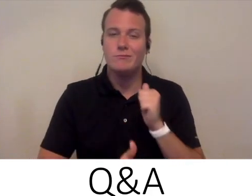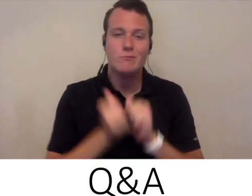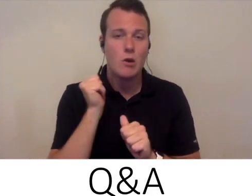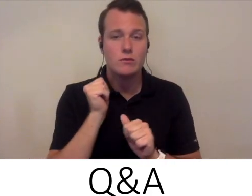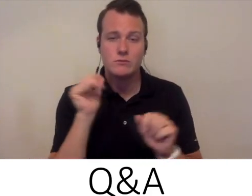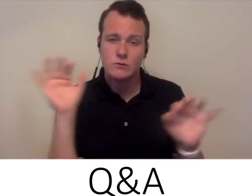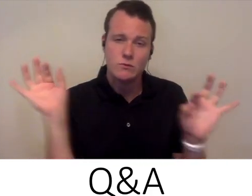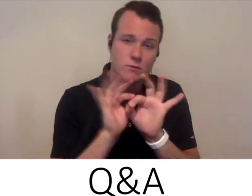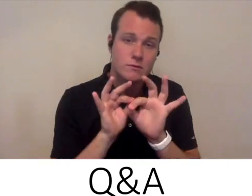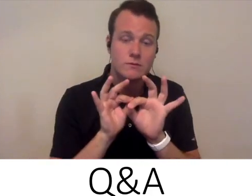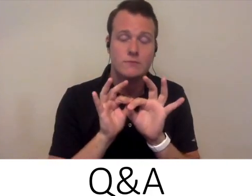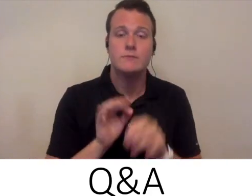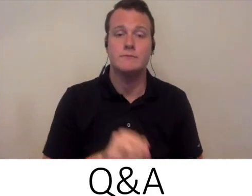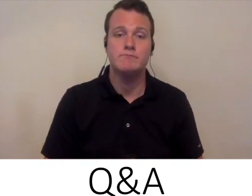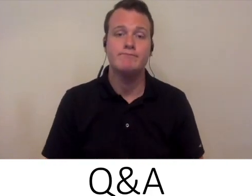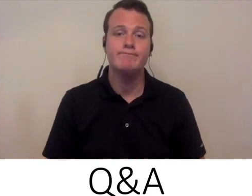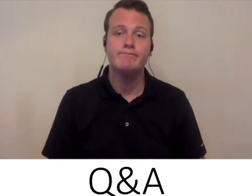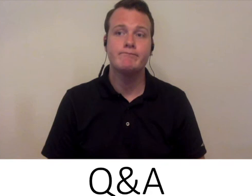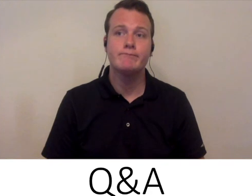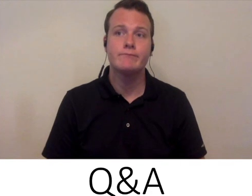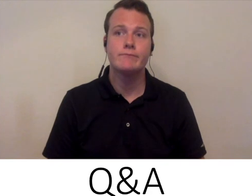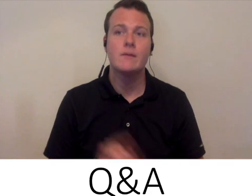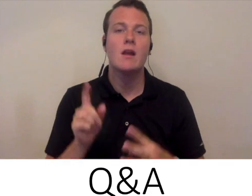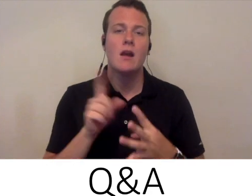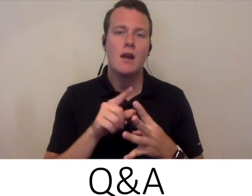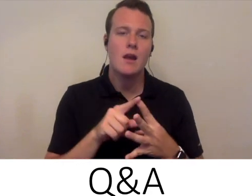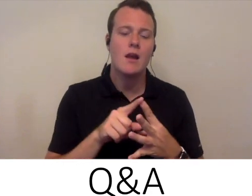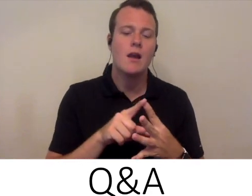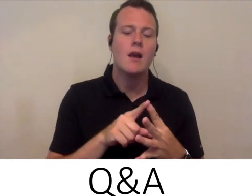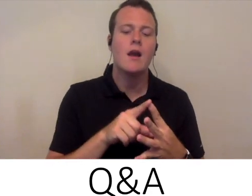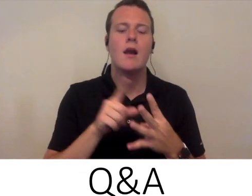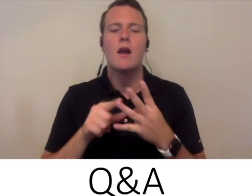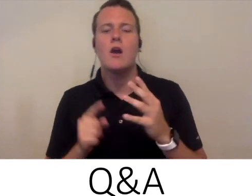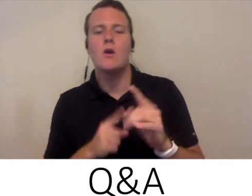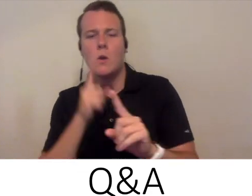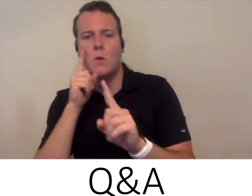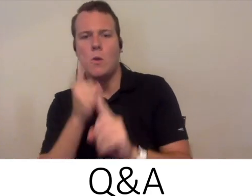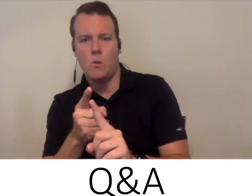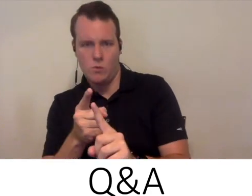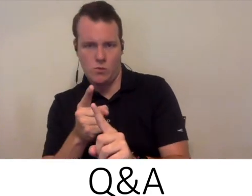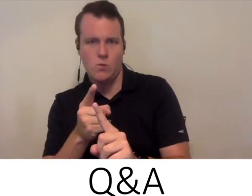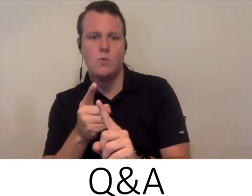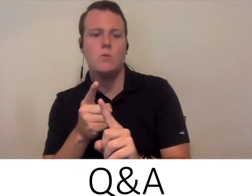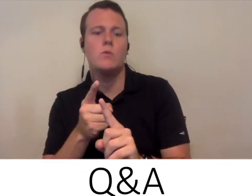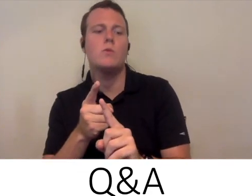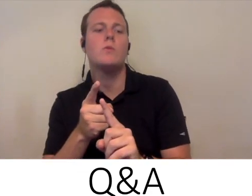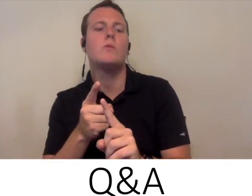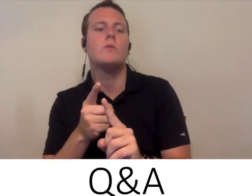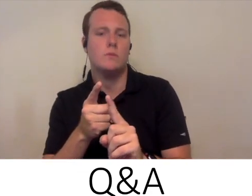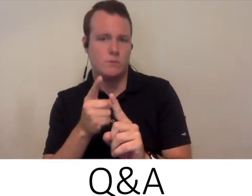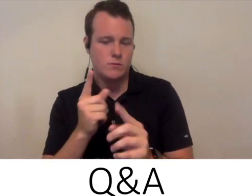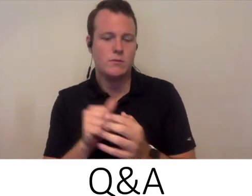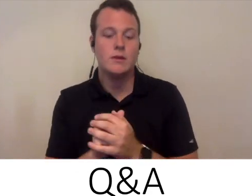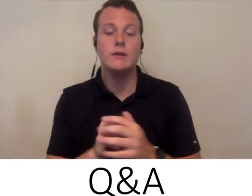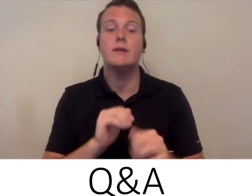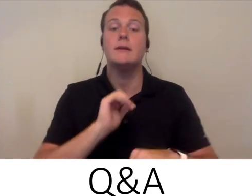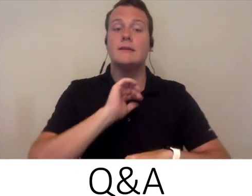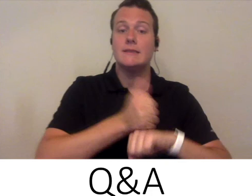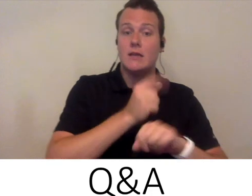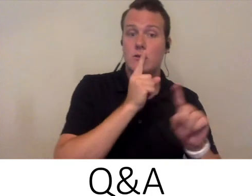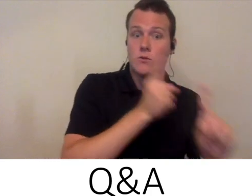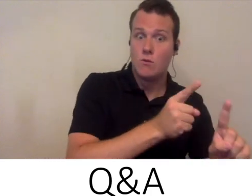of that, and setting your goals. Those 2 phases are probably the most important. Set your goals, make